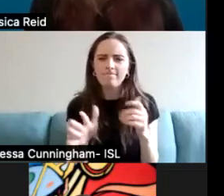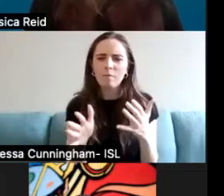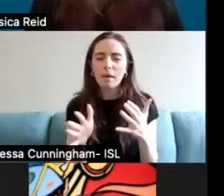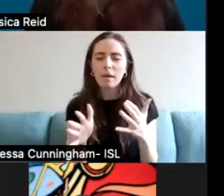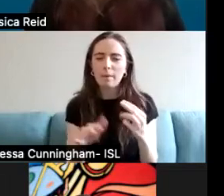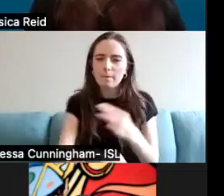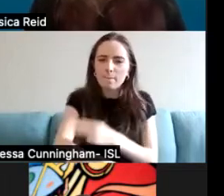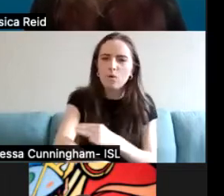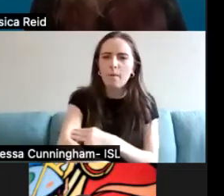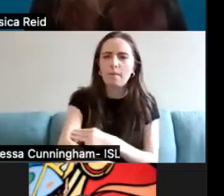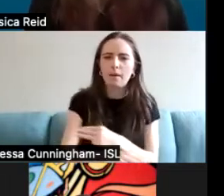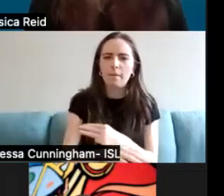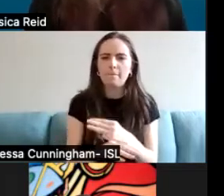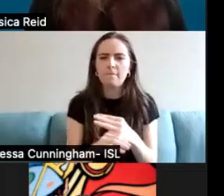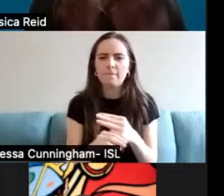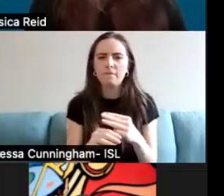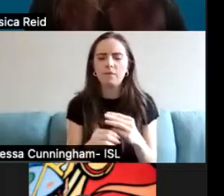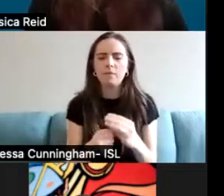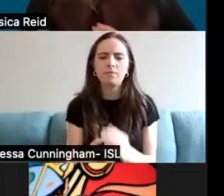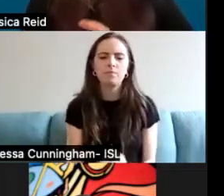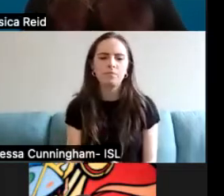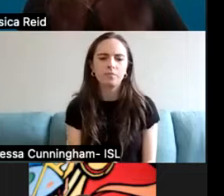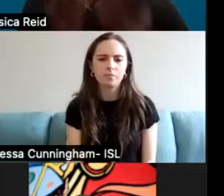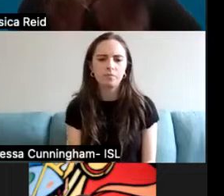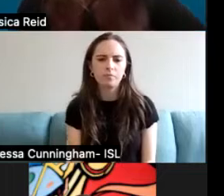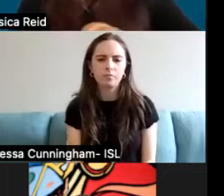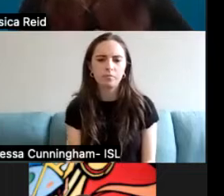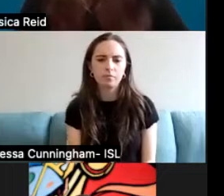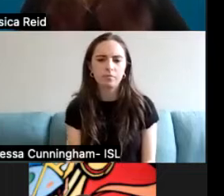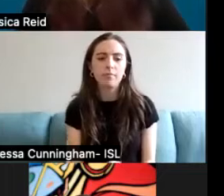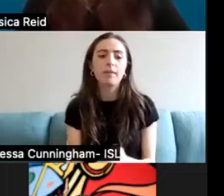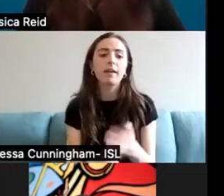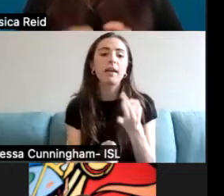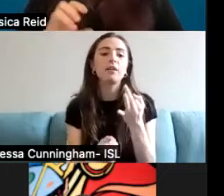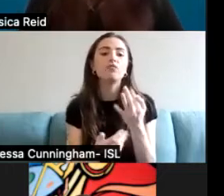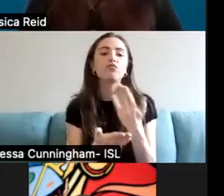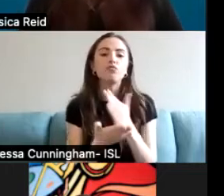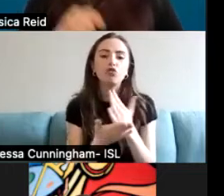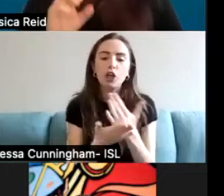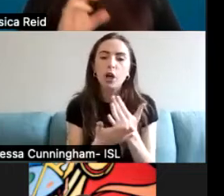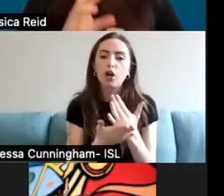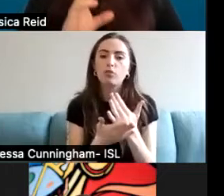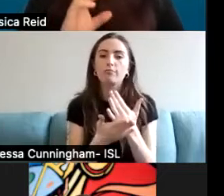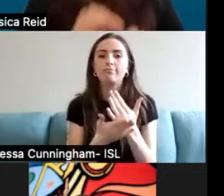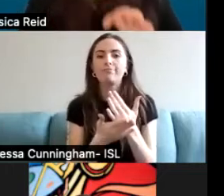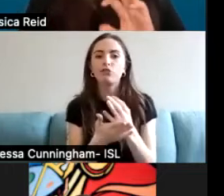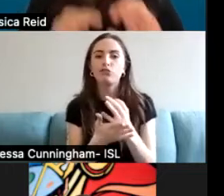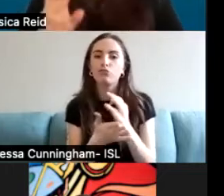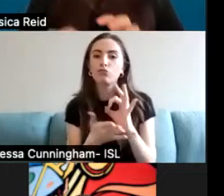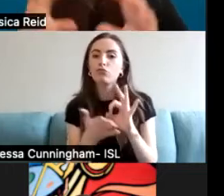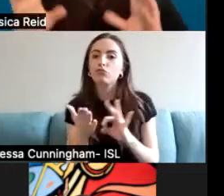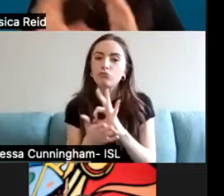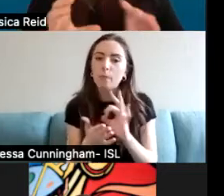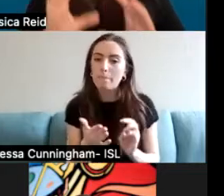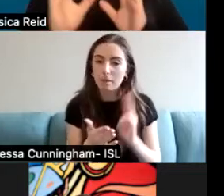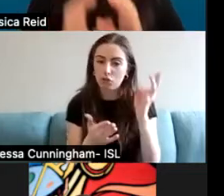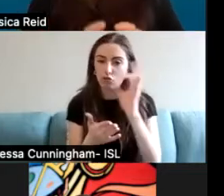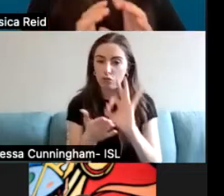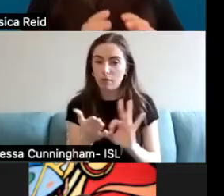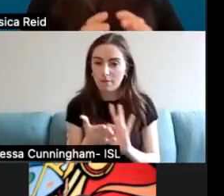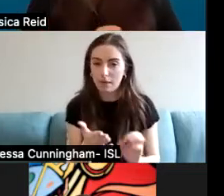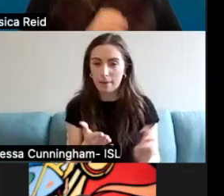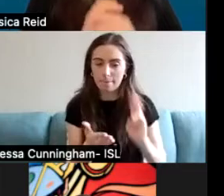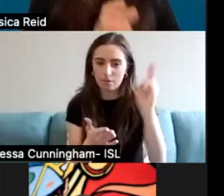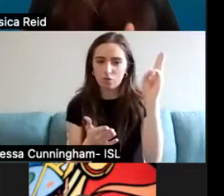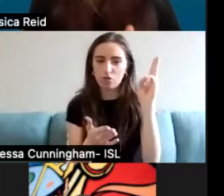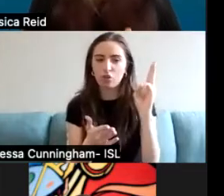problematic for some users. Also, then if you're sharing a graphic and you want to put text and images all together and